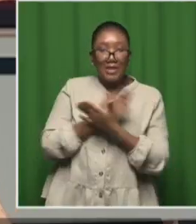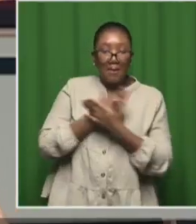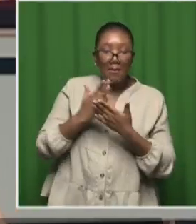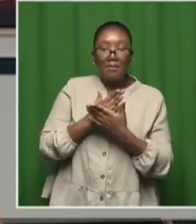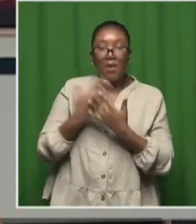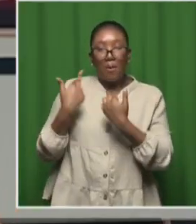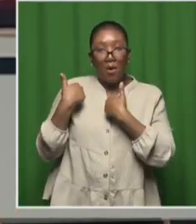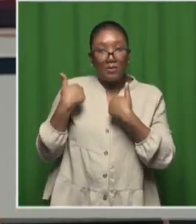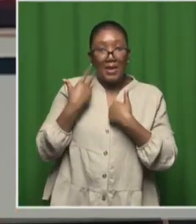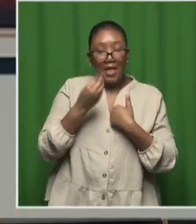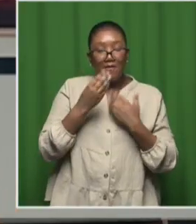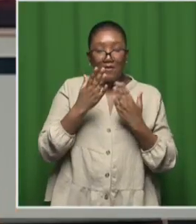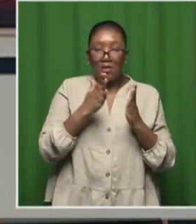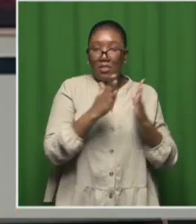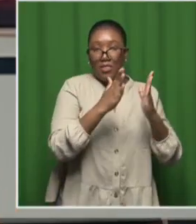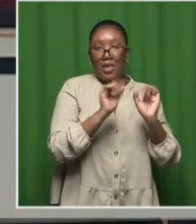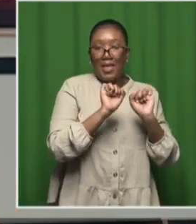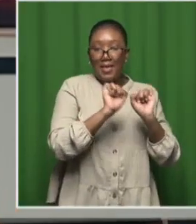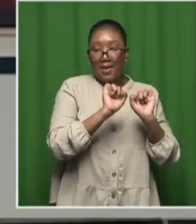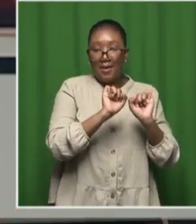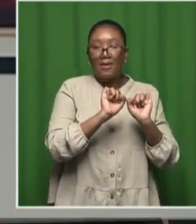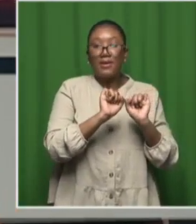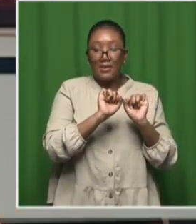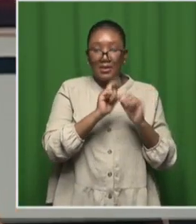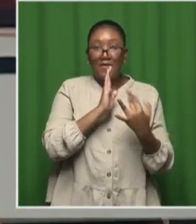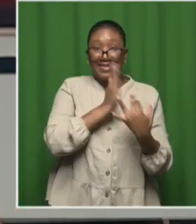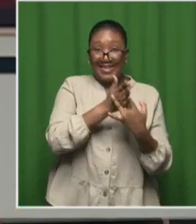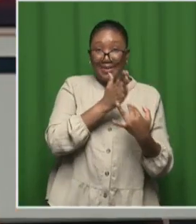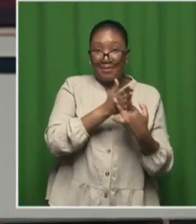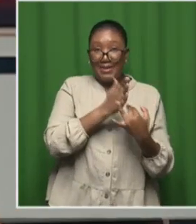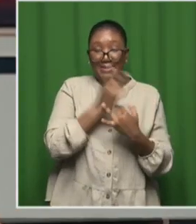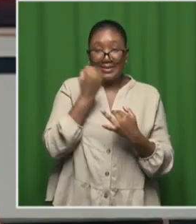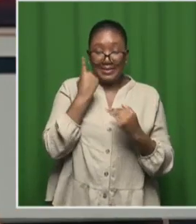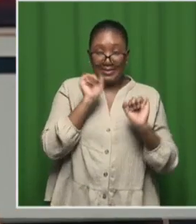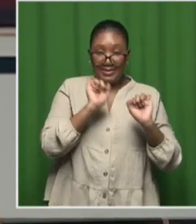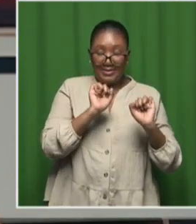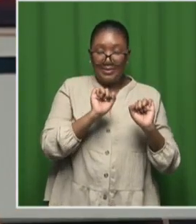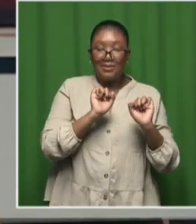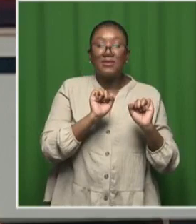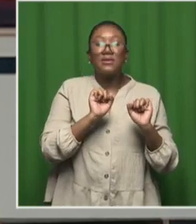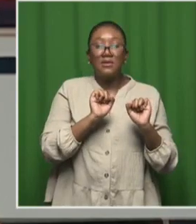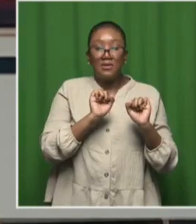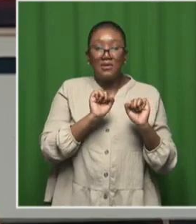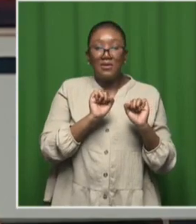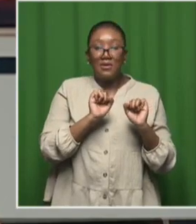different aspects of accessibility.